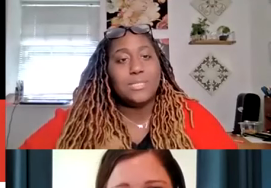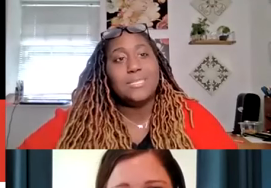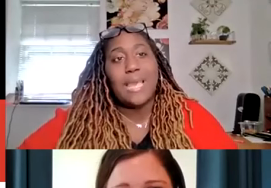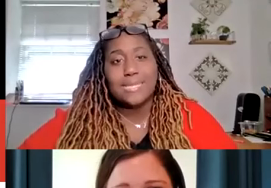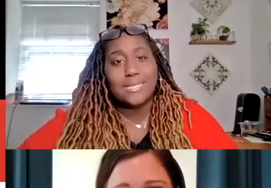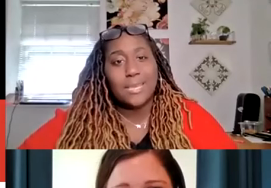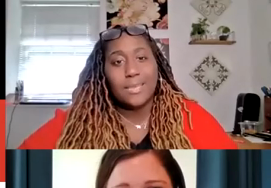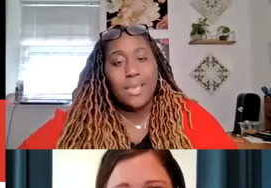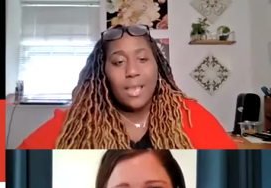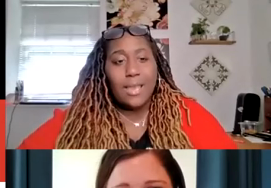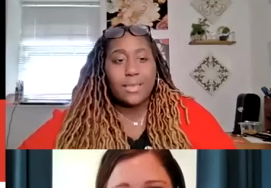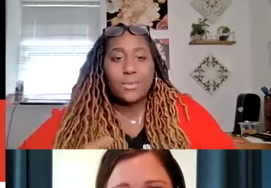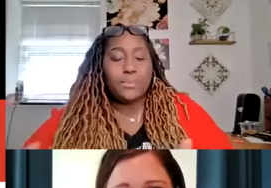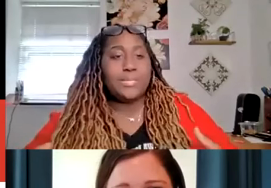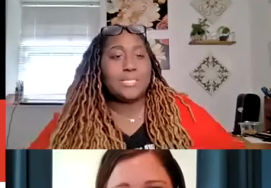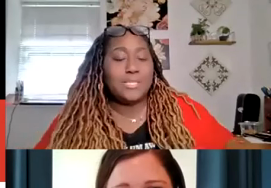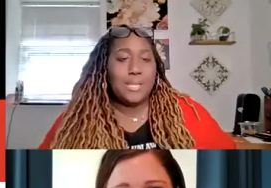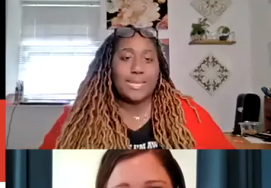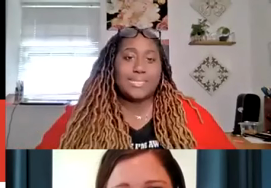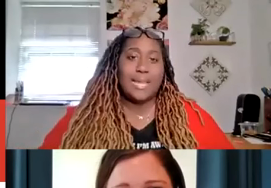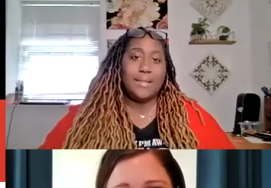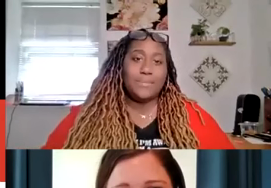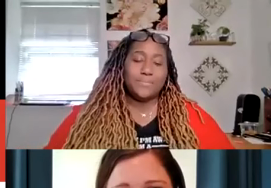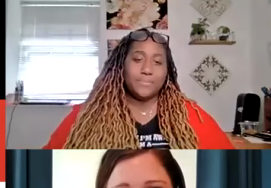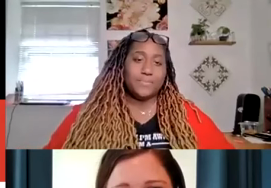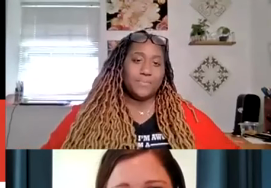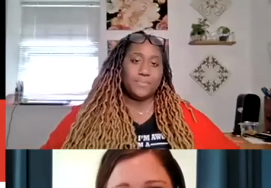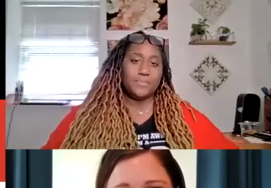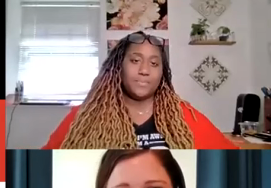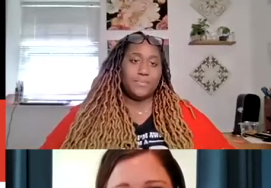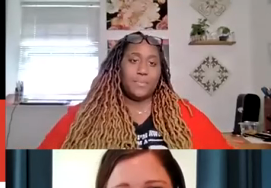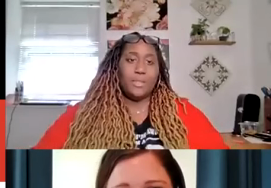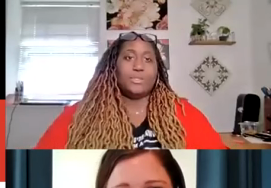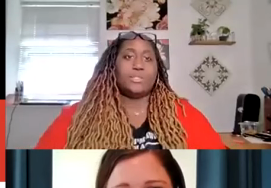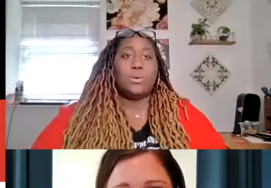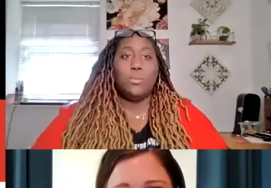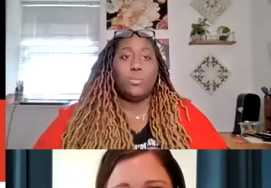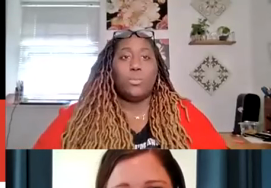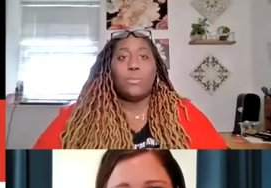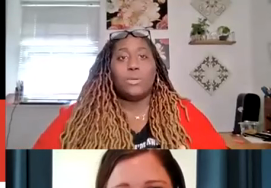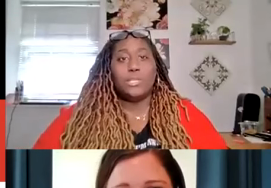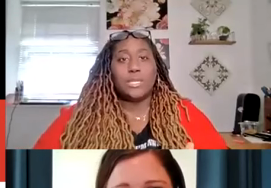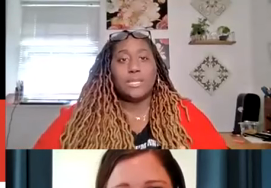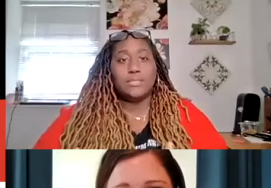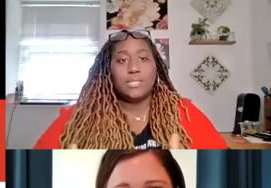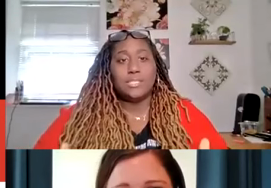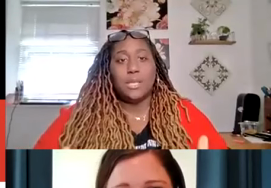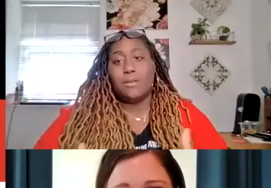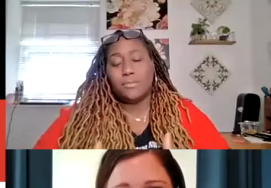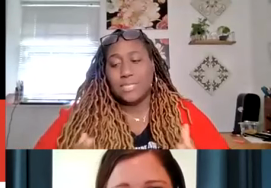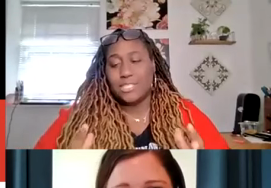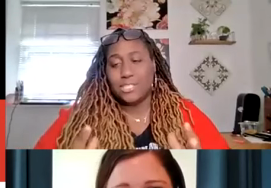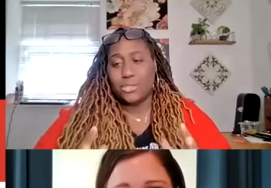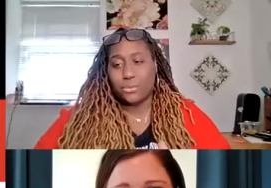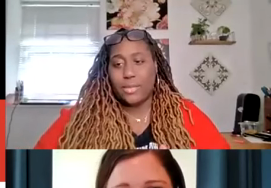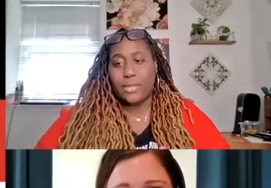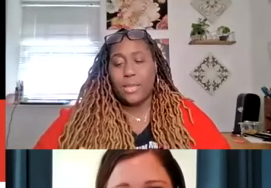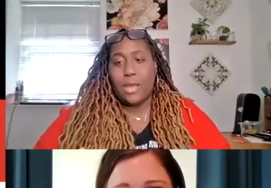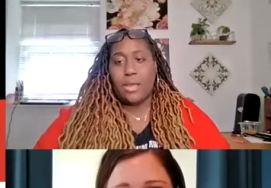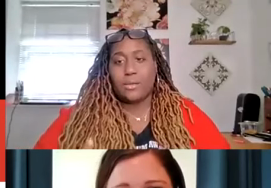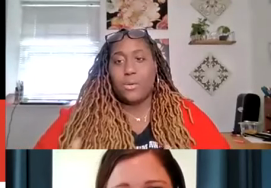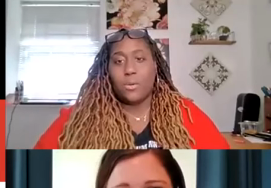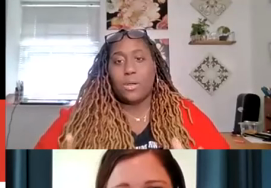that we're still asking. Could we please go to the next slide? So what we're looking to solve are really just